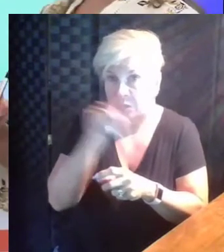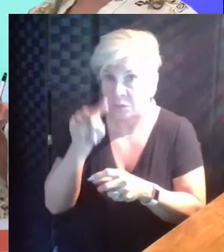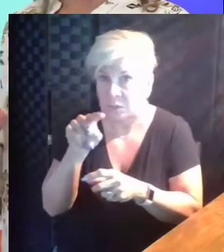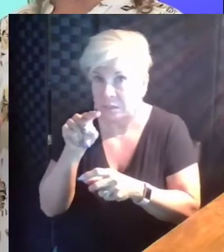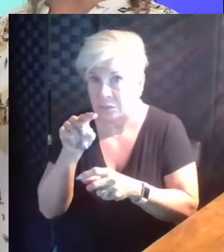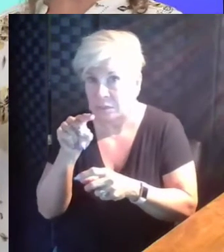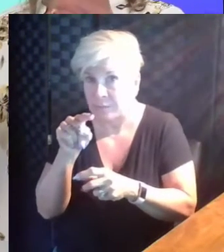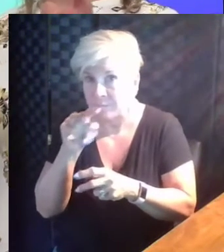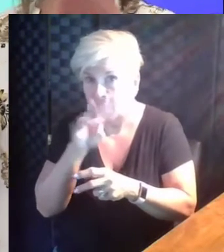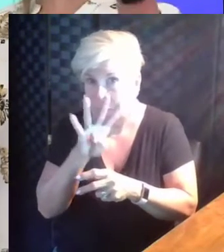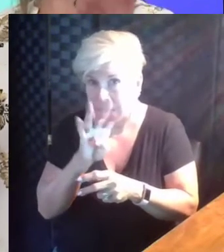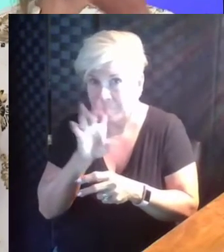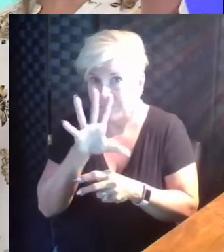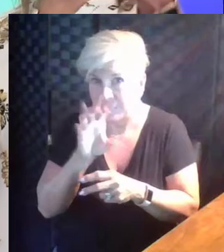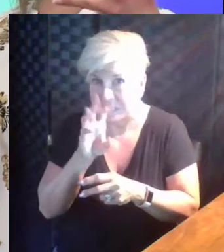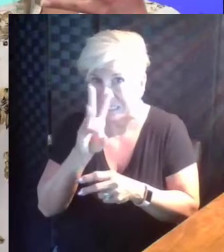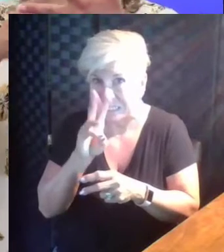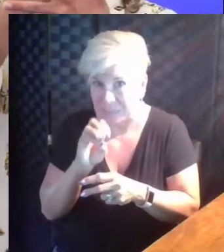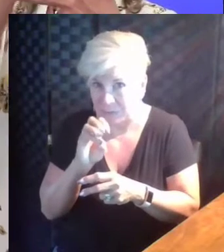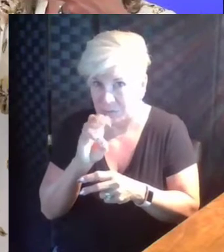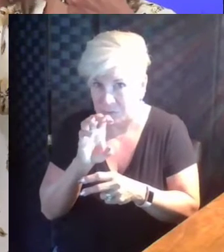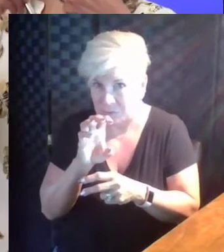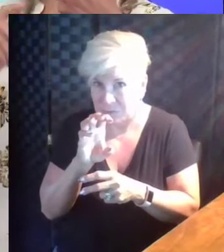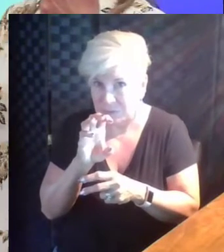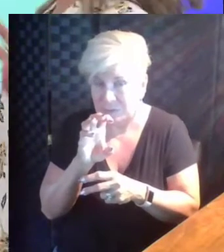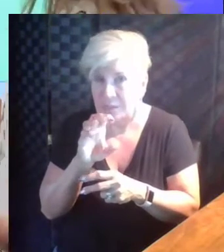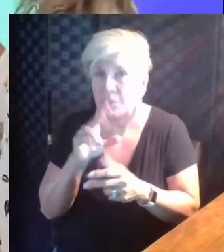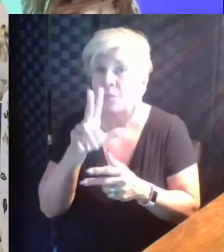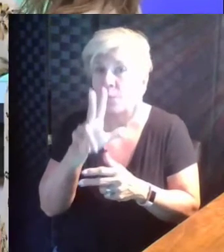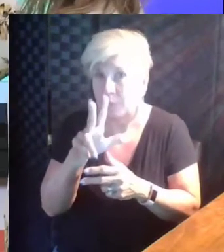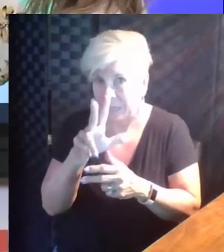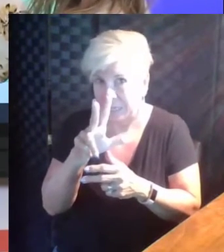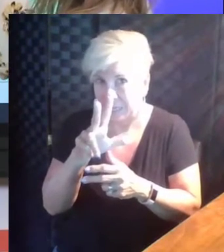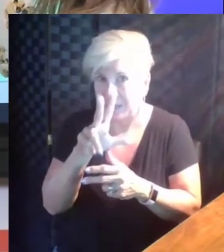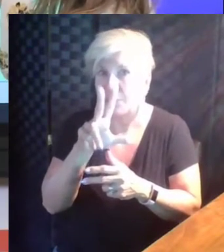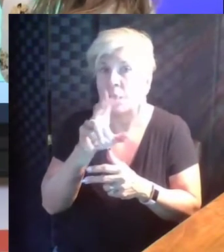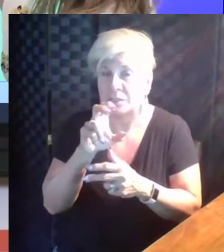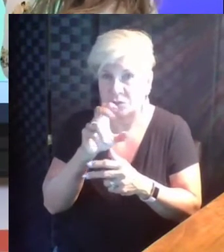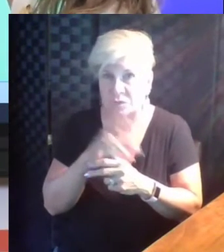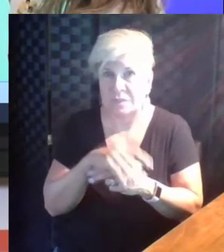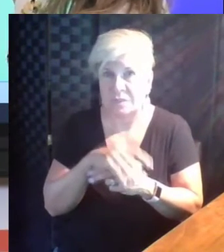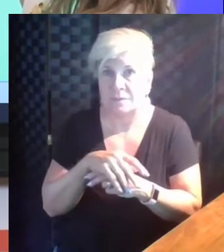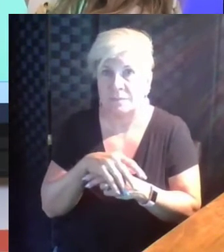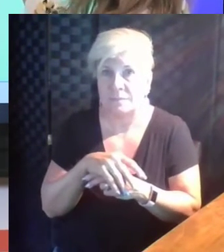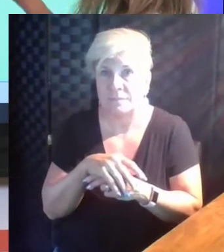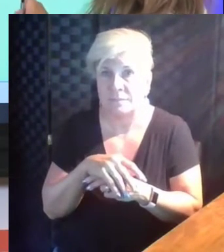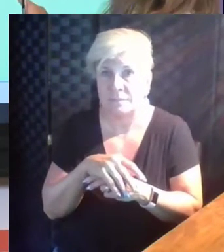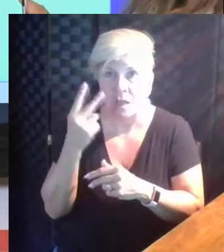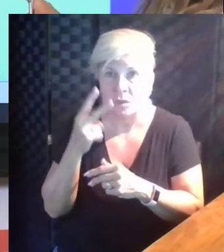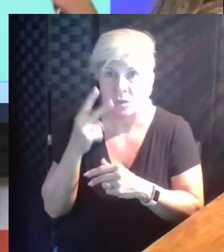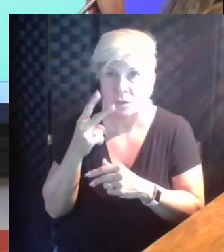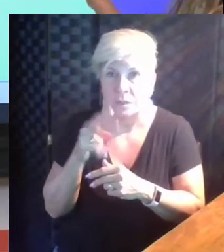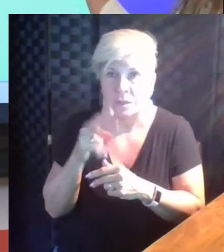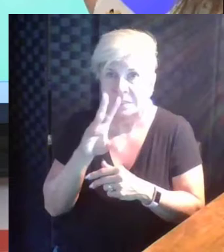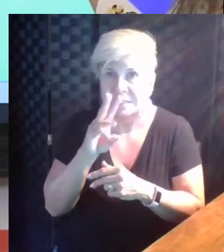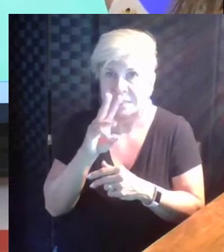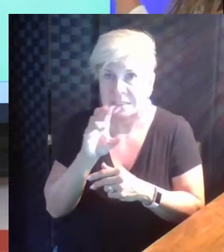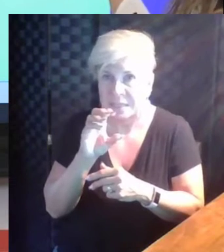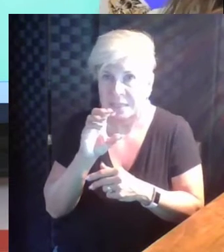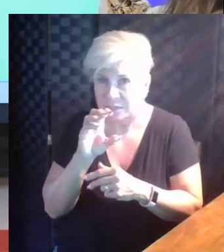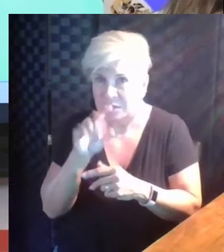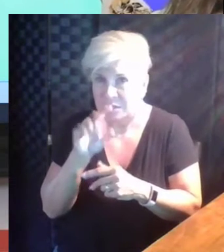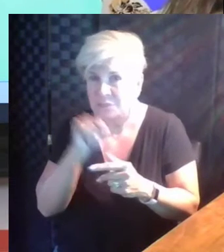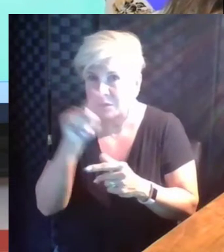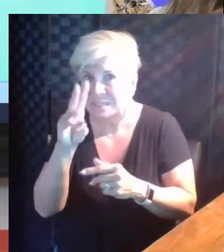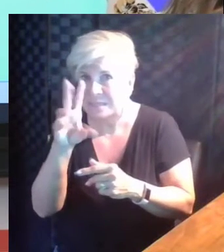So 300, 400, 500, 600. So I went 300. Oh, look, and now I'm going to go from 600